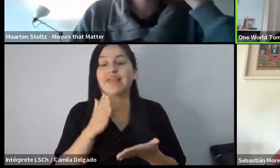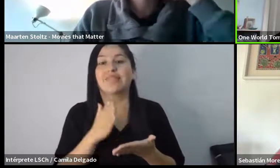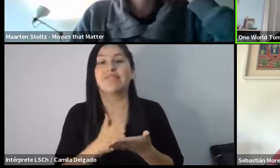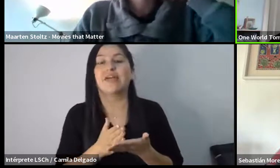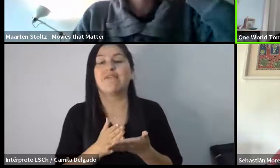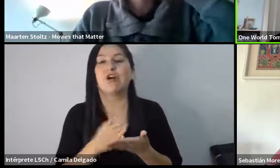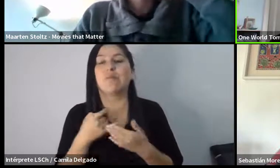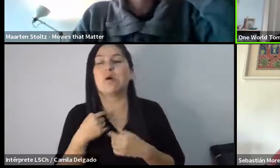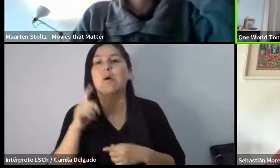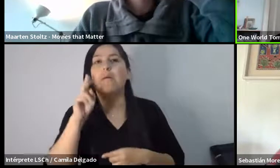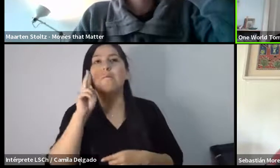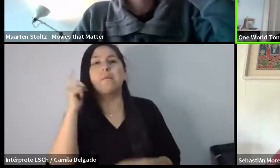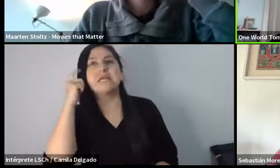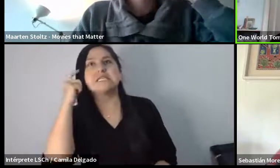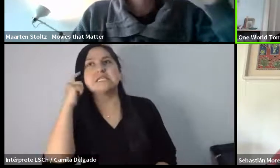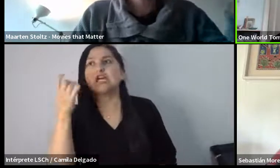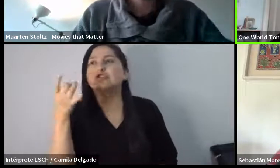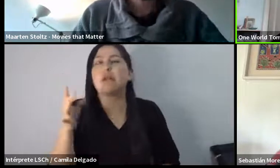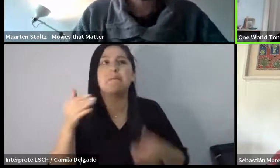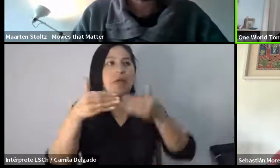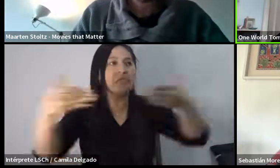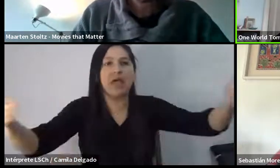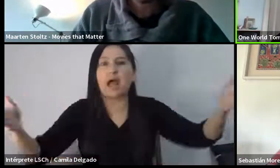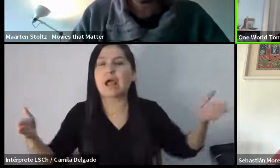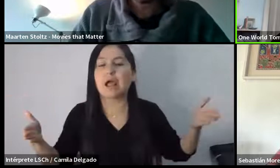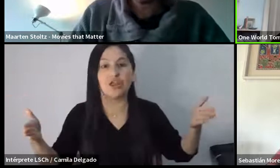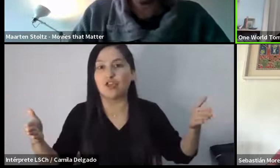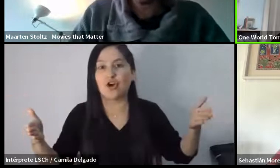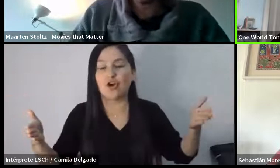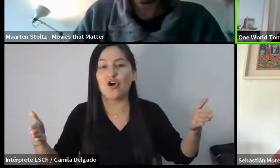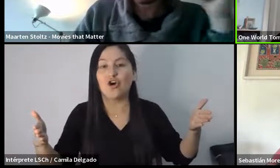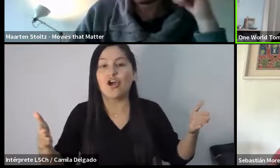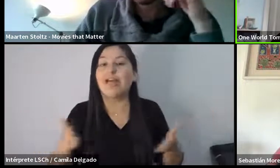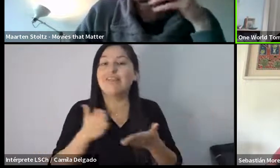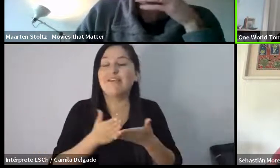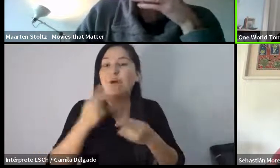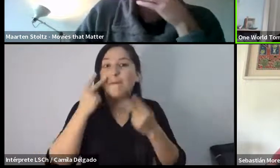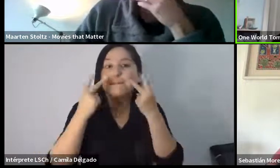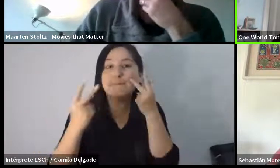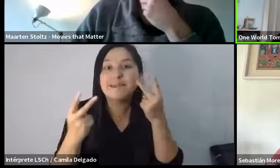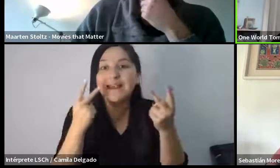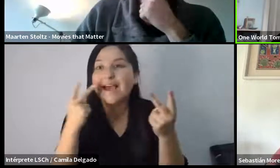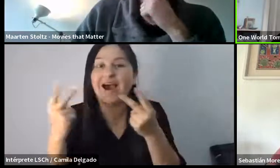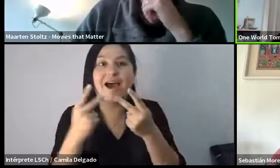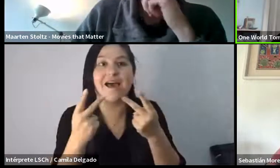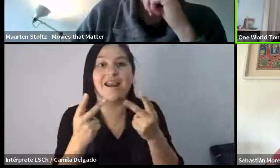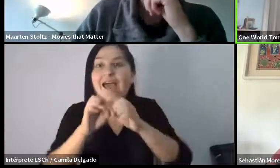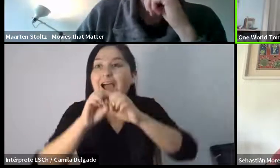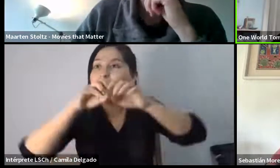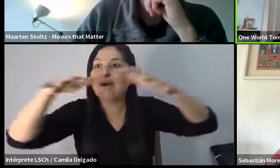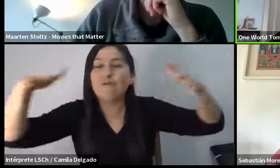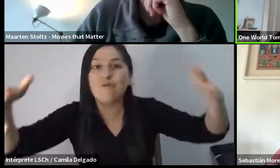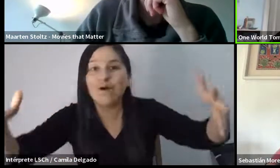focus on the fact that human rights are something of severe interest, and